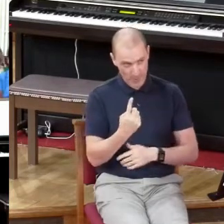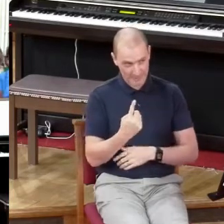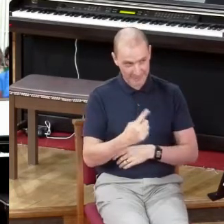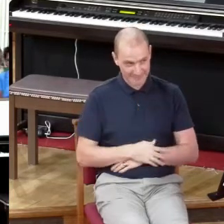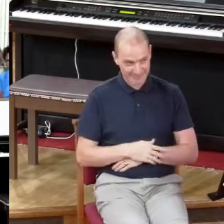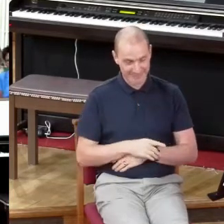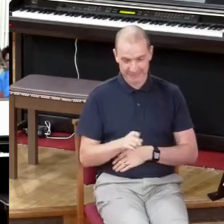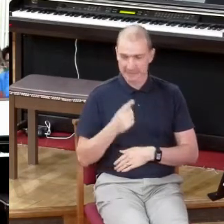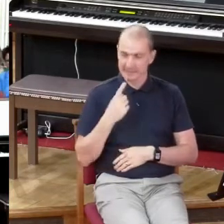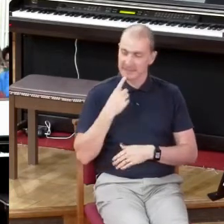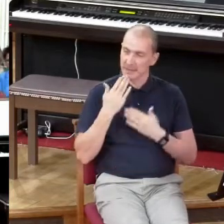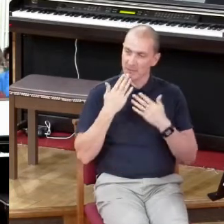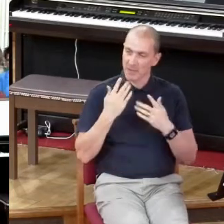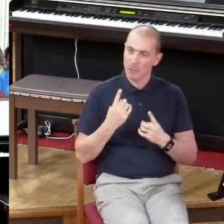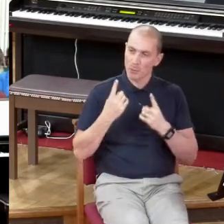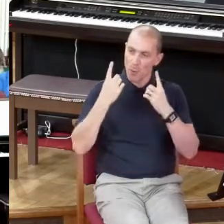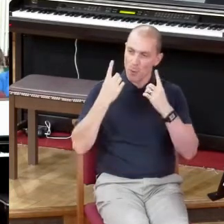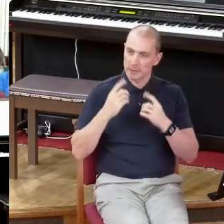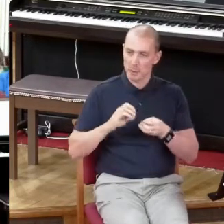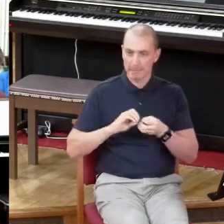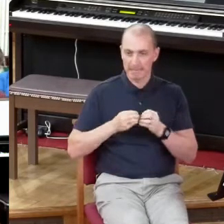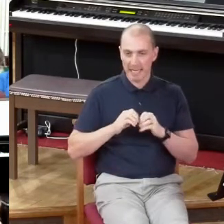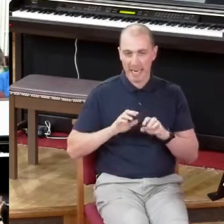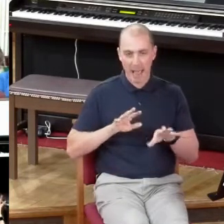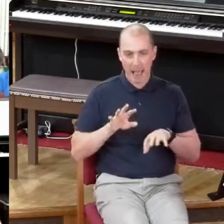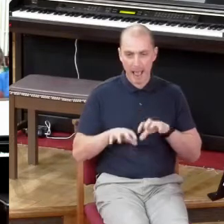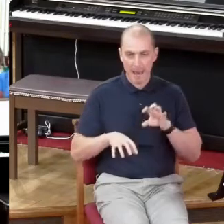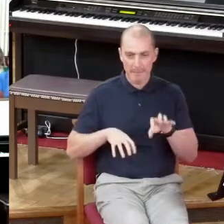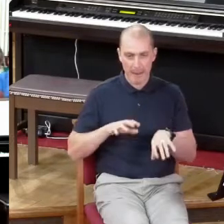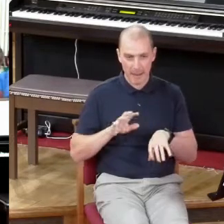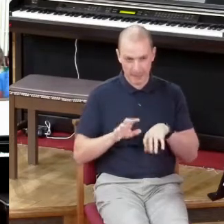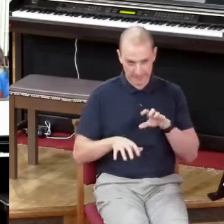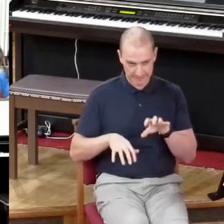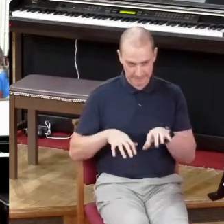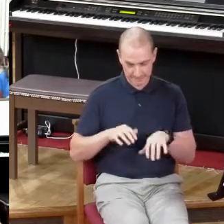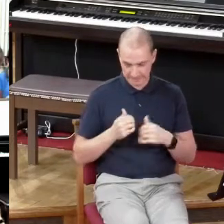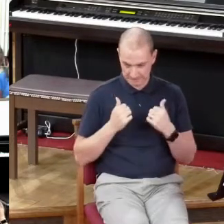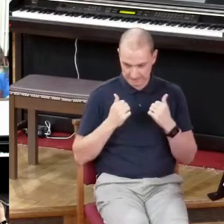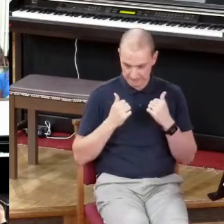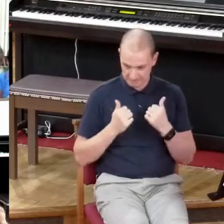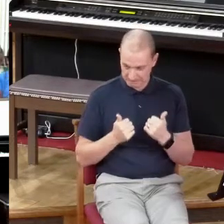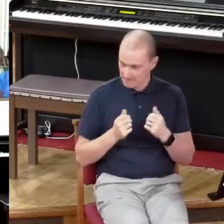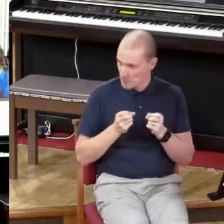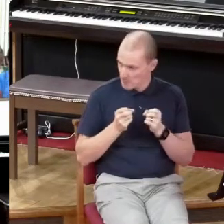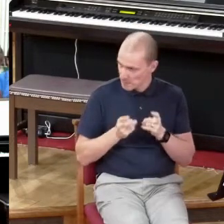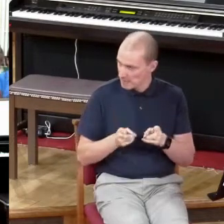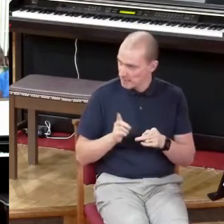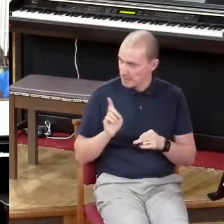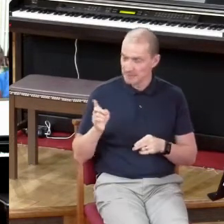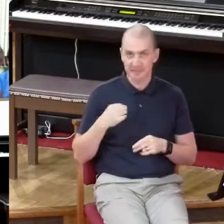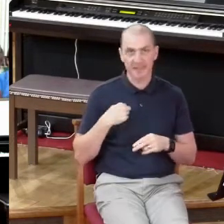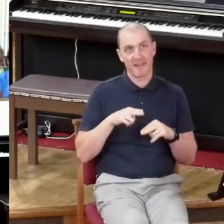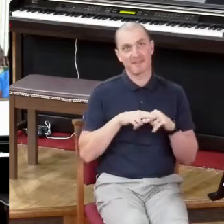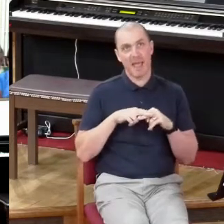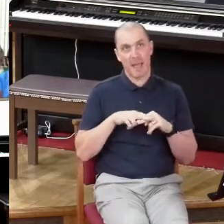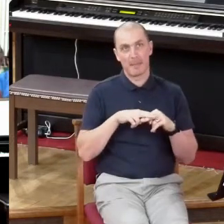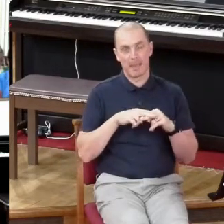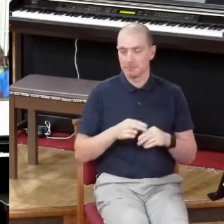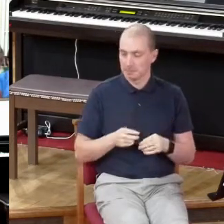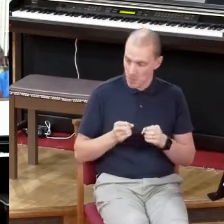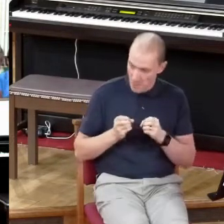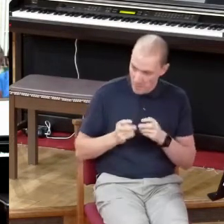you, God, for making animals. For making animals, right, okay, yeah. Family, yeah, come